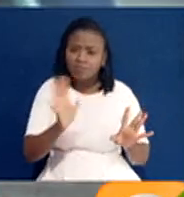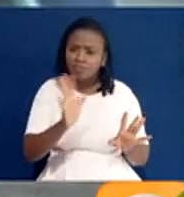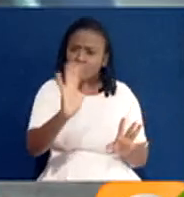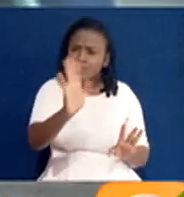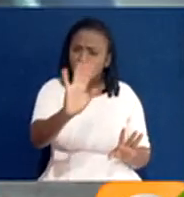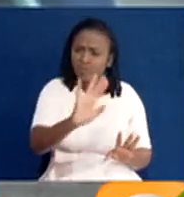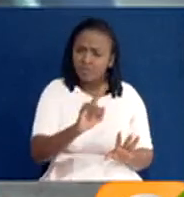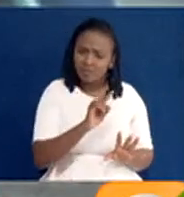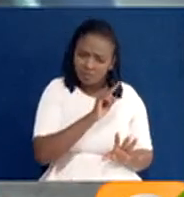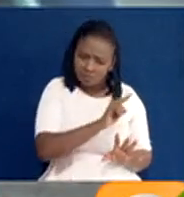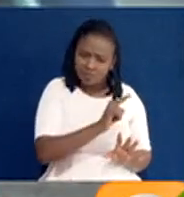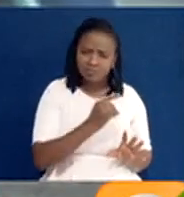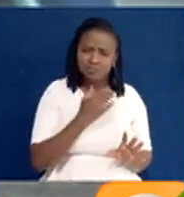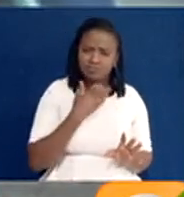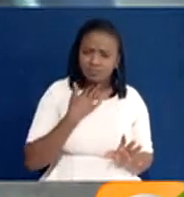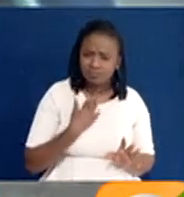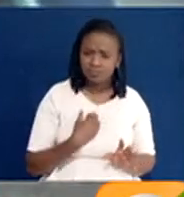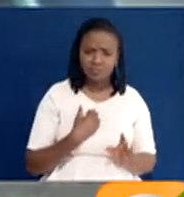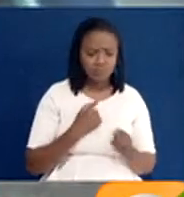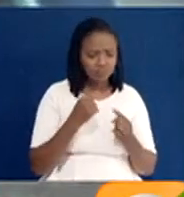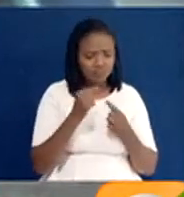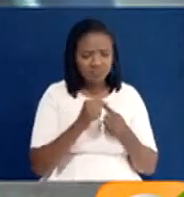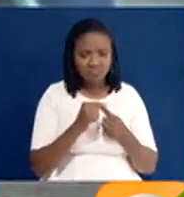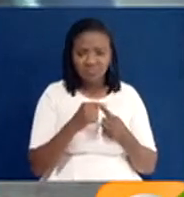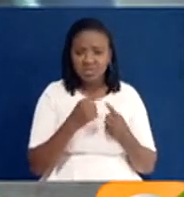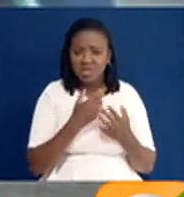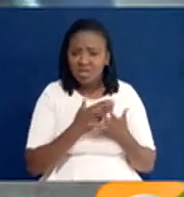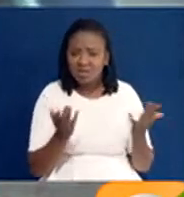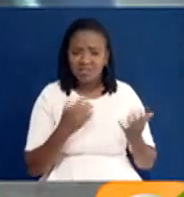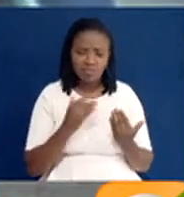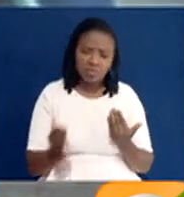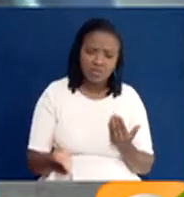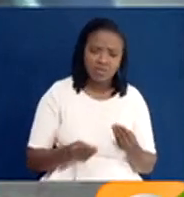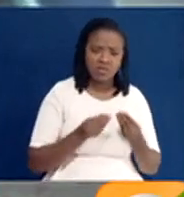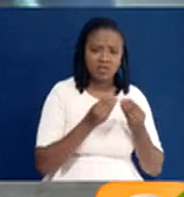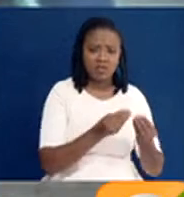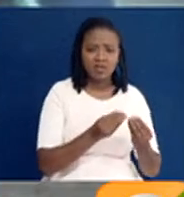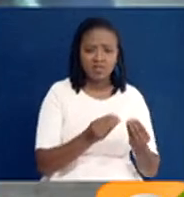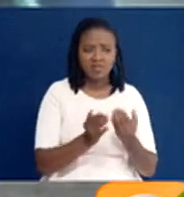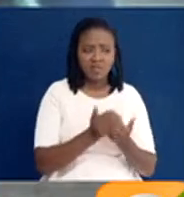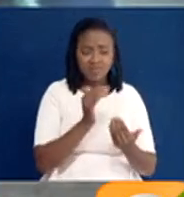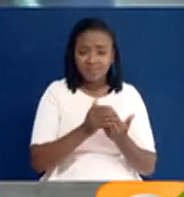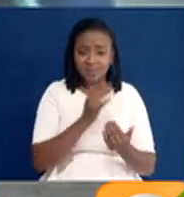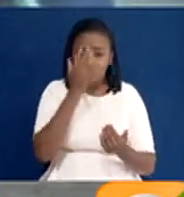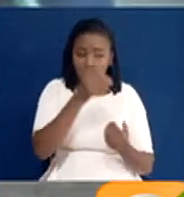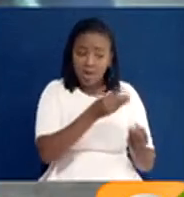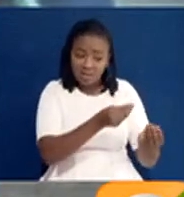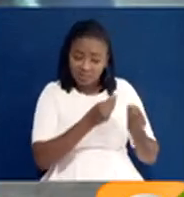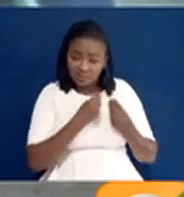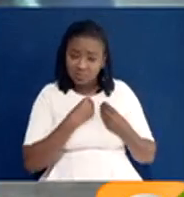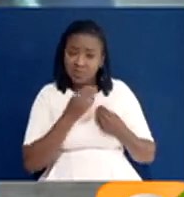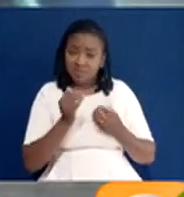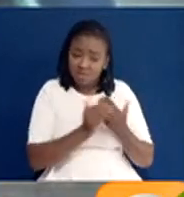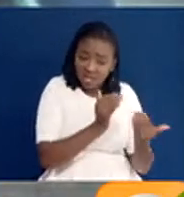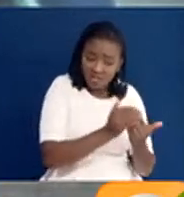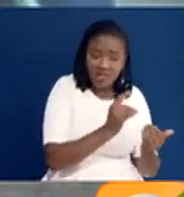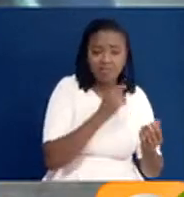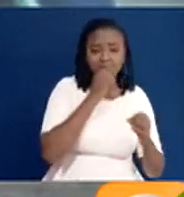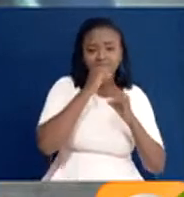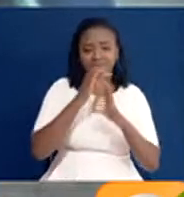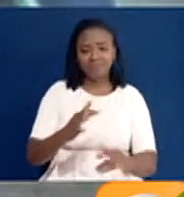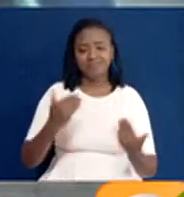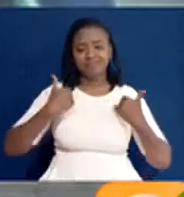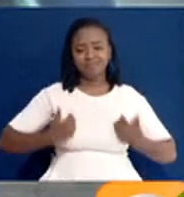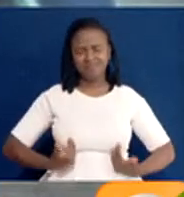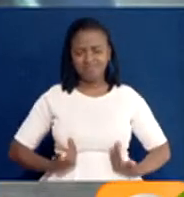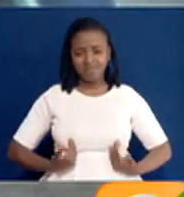matter, whether good or the bad. Bora baraka kuliko laana. But when we